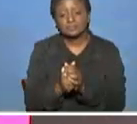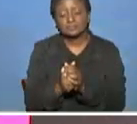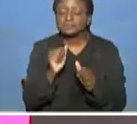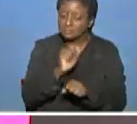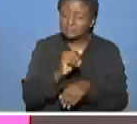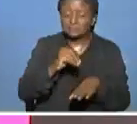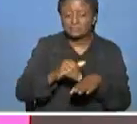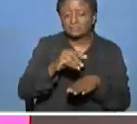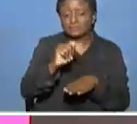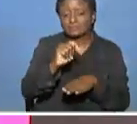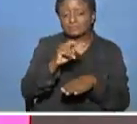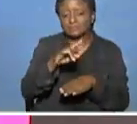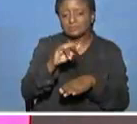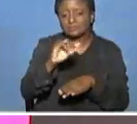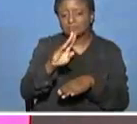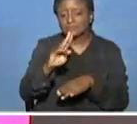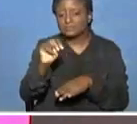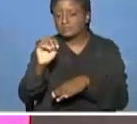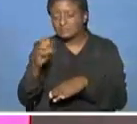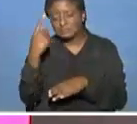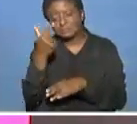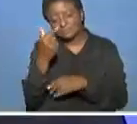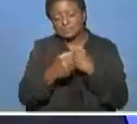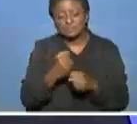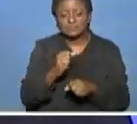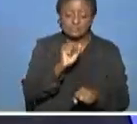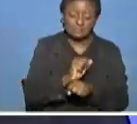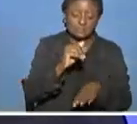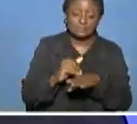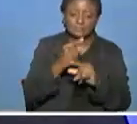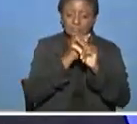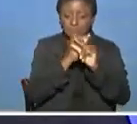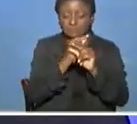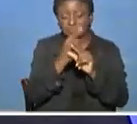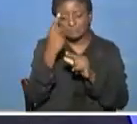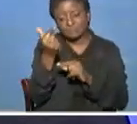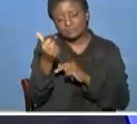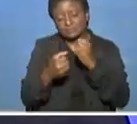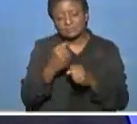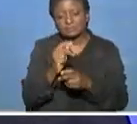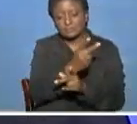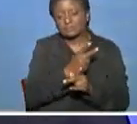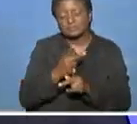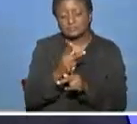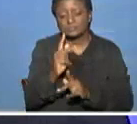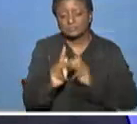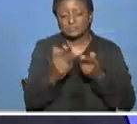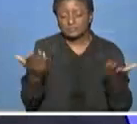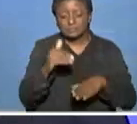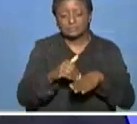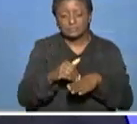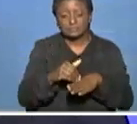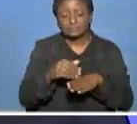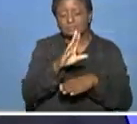Worked at the Tribune for a couple of years, worked at the Guardian for a couple of years. Some kind folks here at the Broadcasting